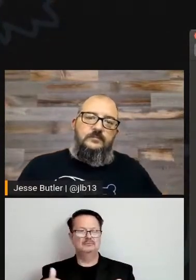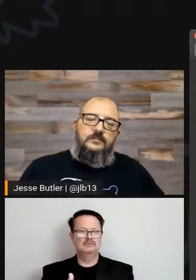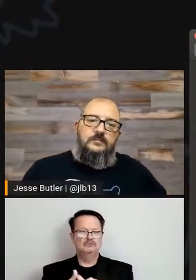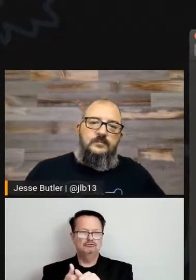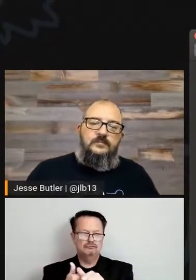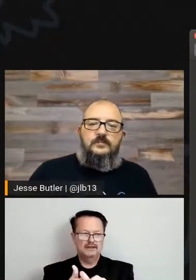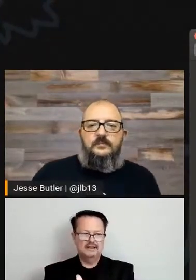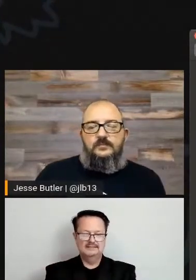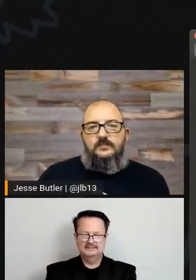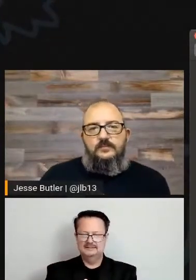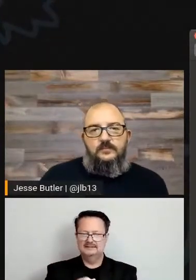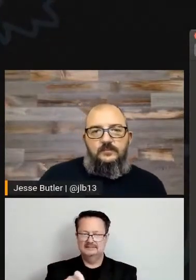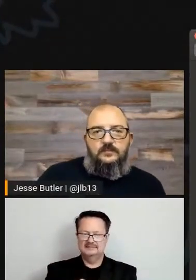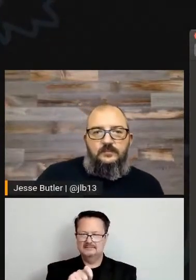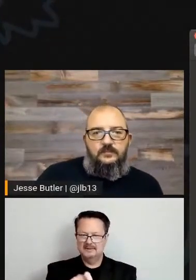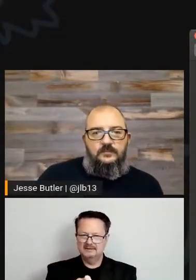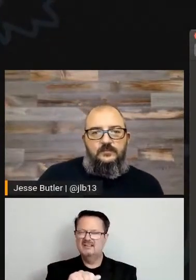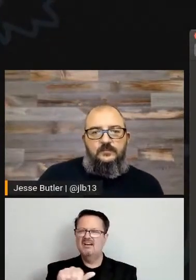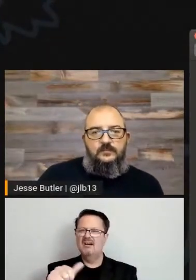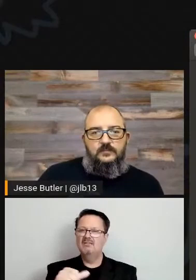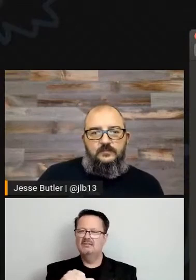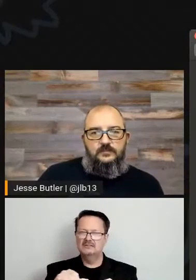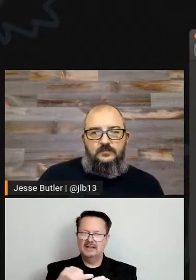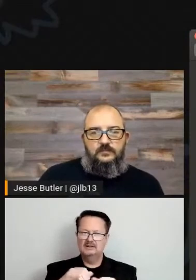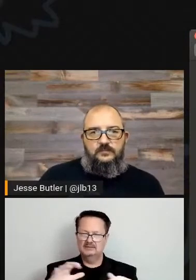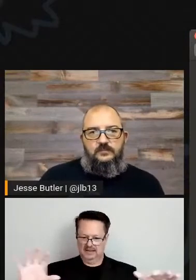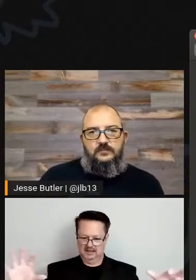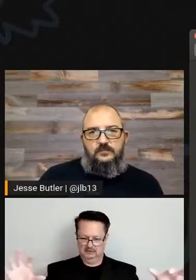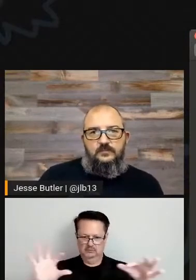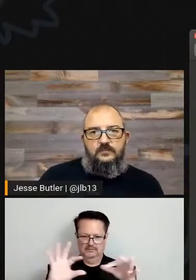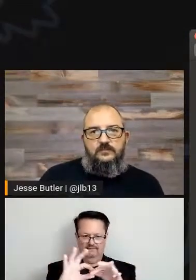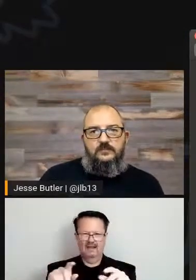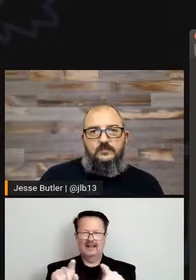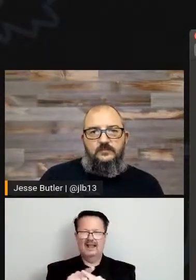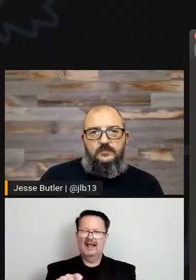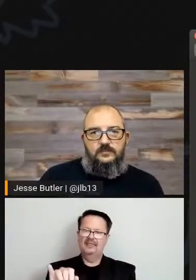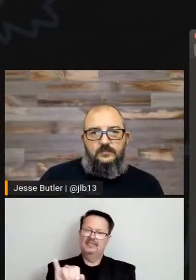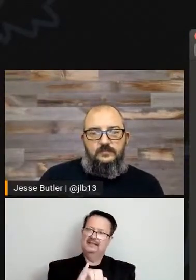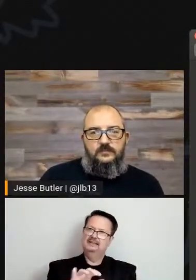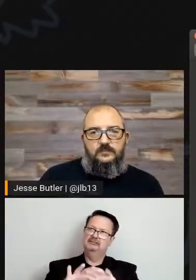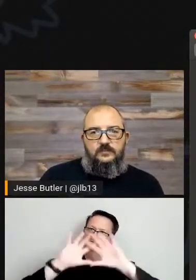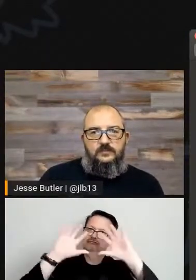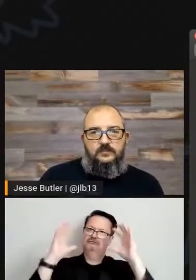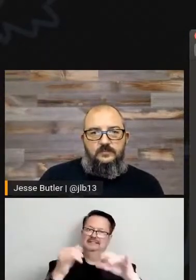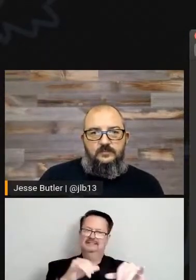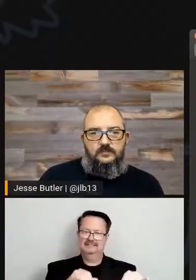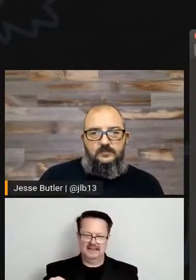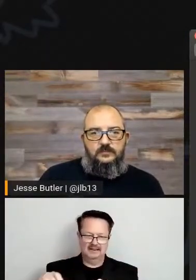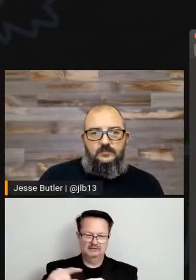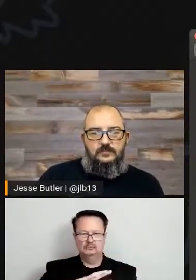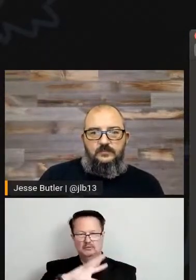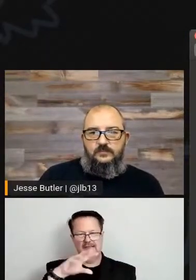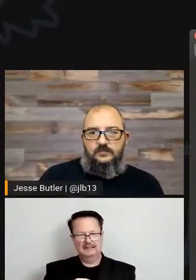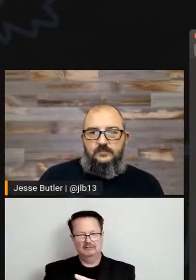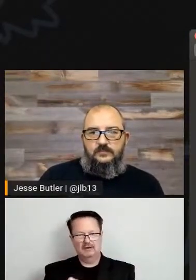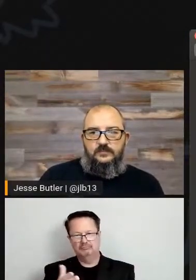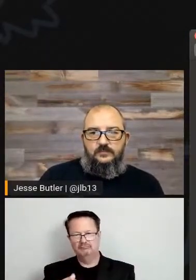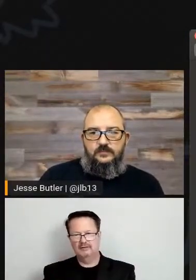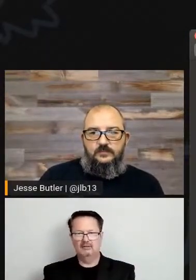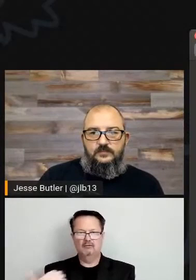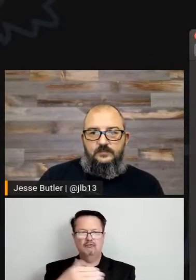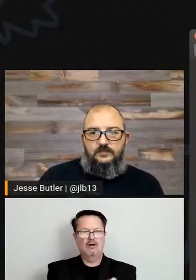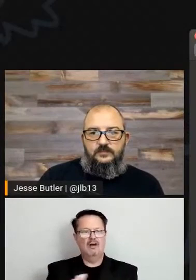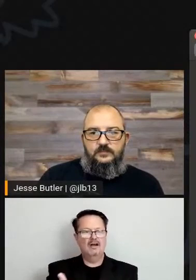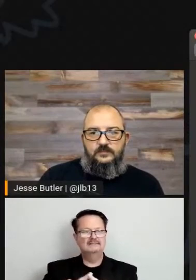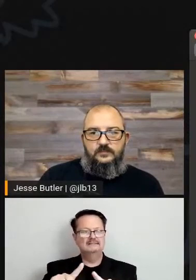other standards, and unifying that as an industry standard to be able to interoperate across different platforms as